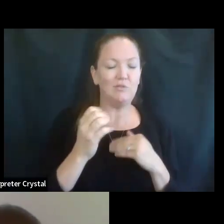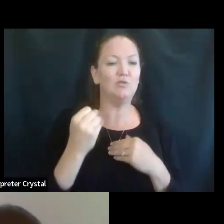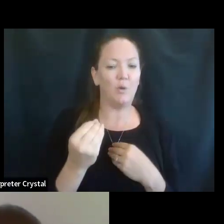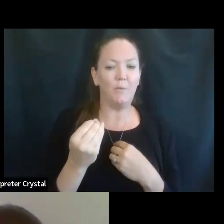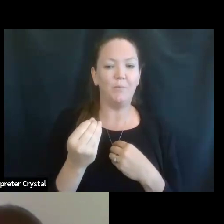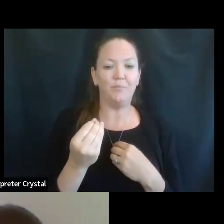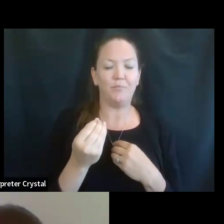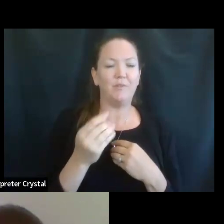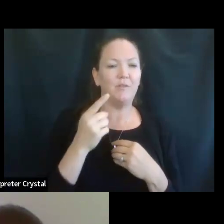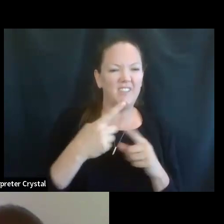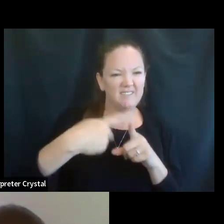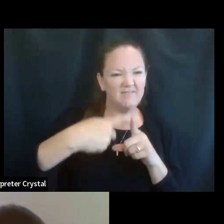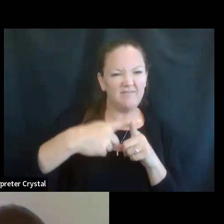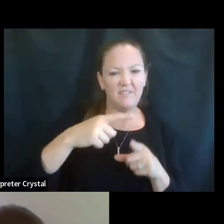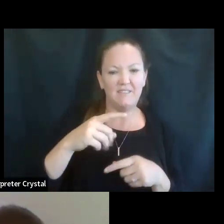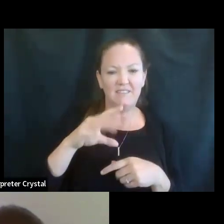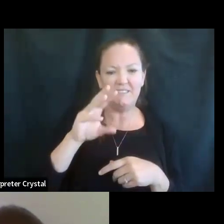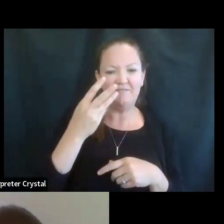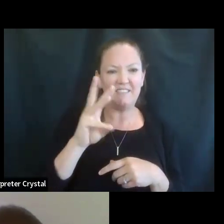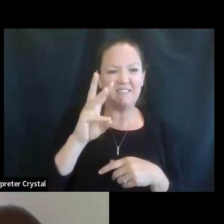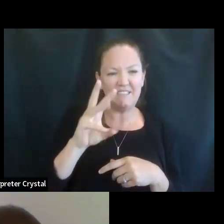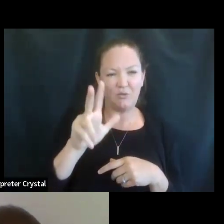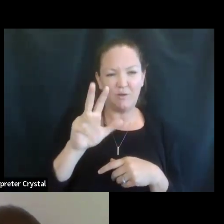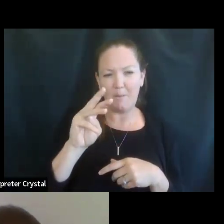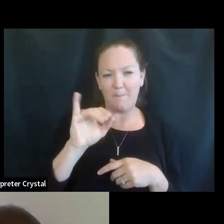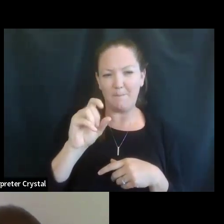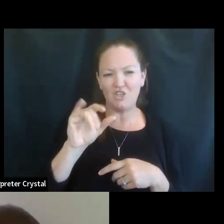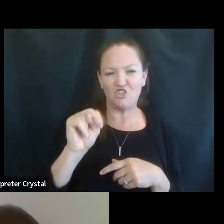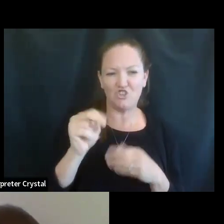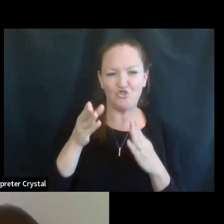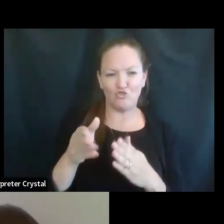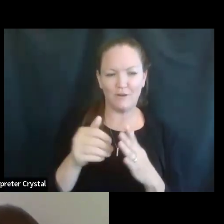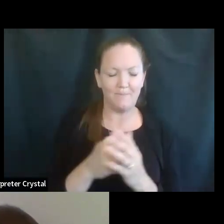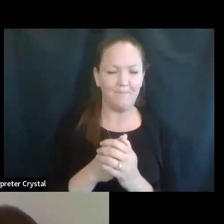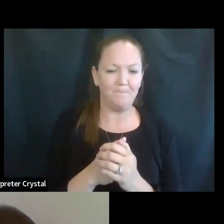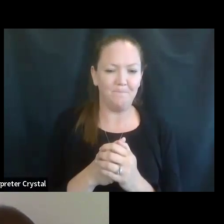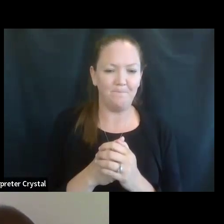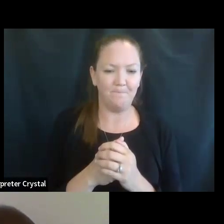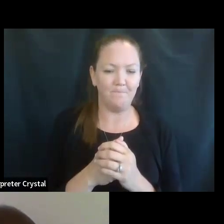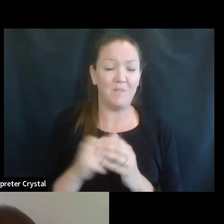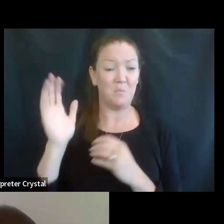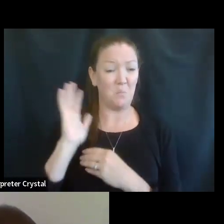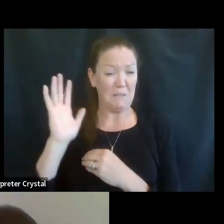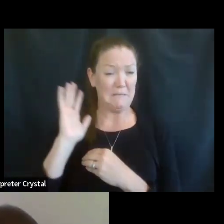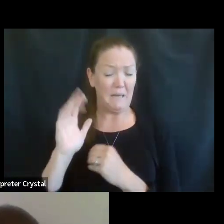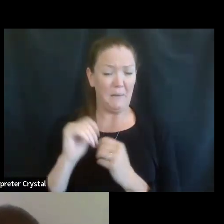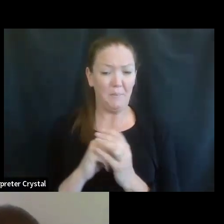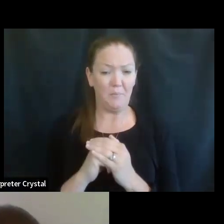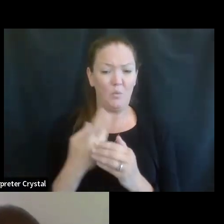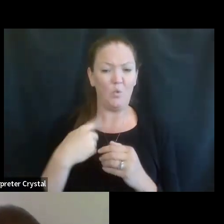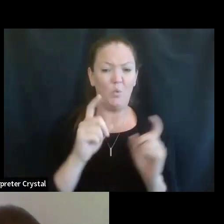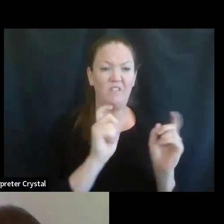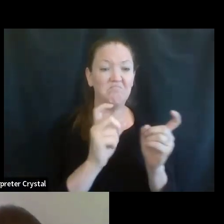it's right, on Mission Street, 1663 Mission Street. And at one time we was giving out